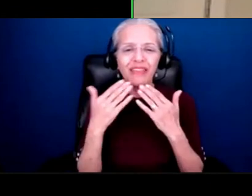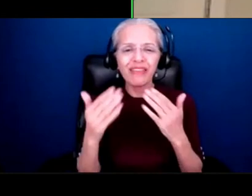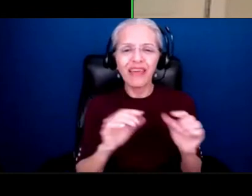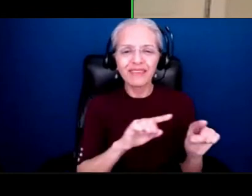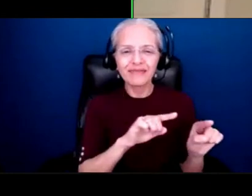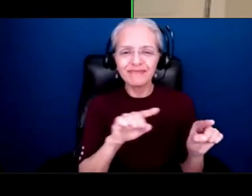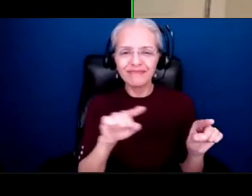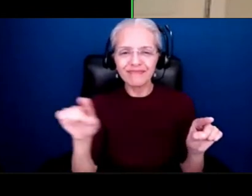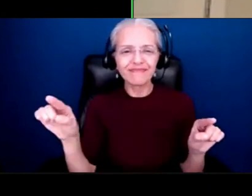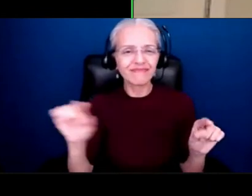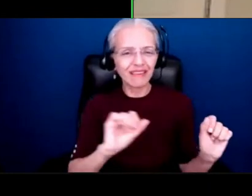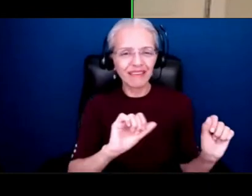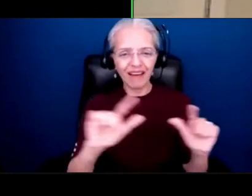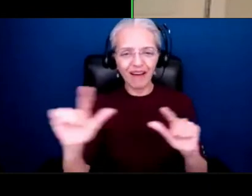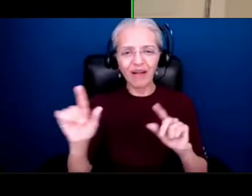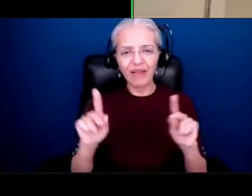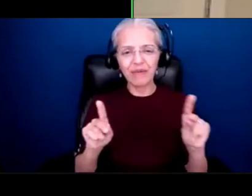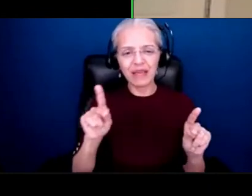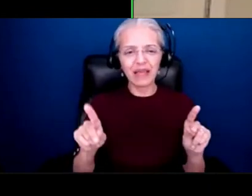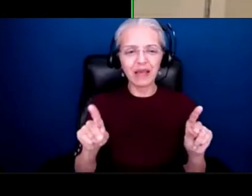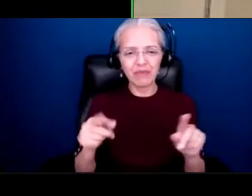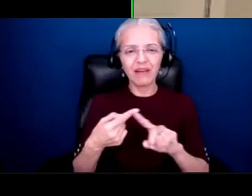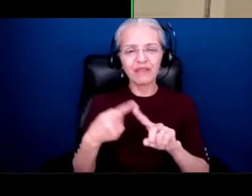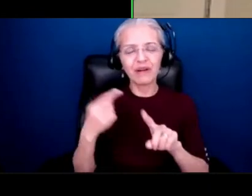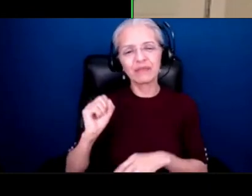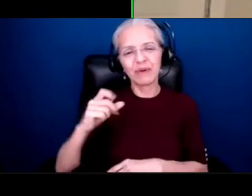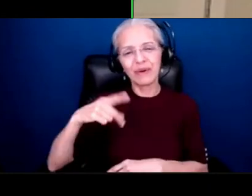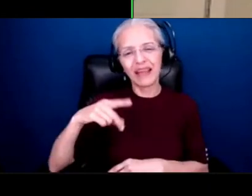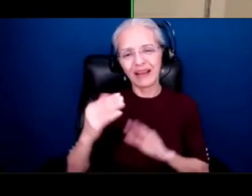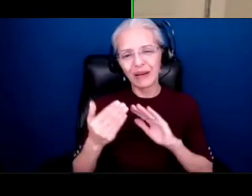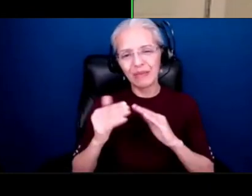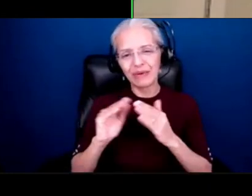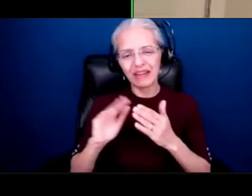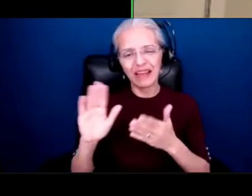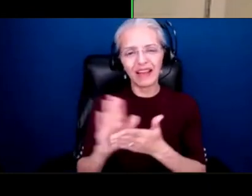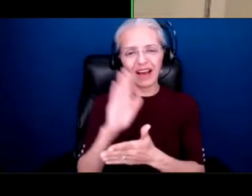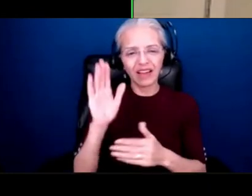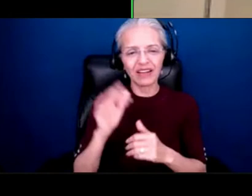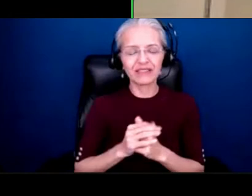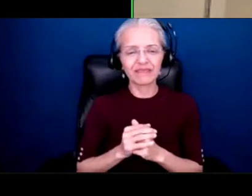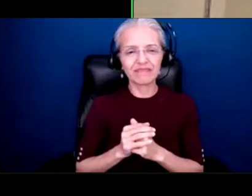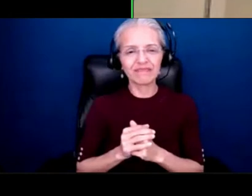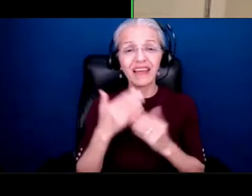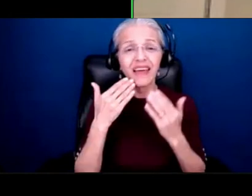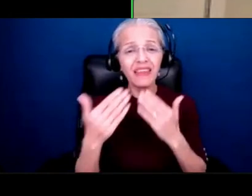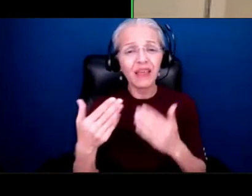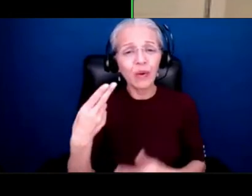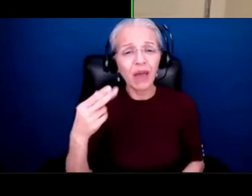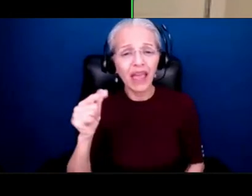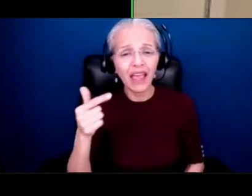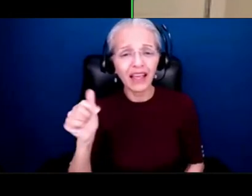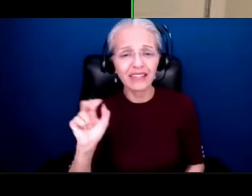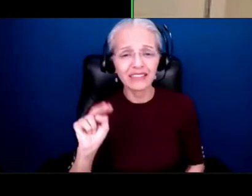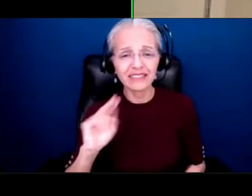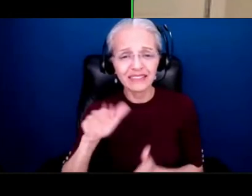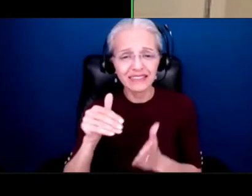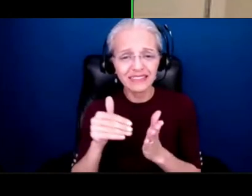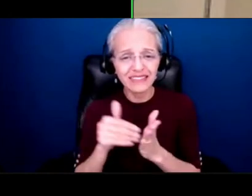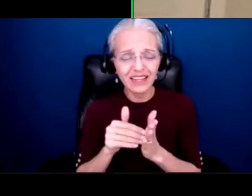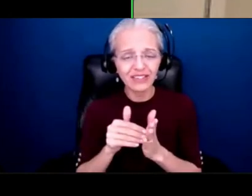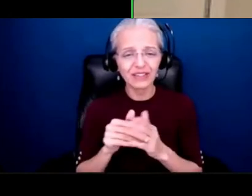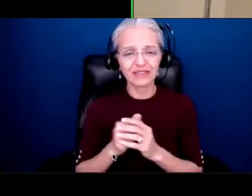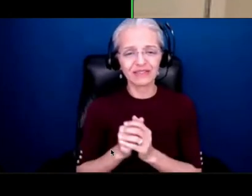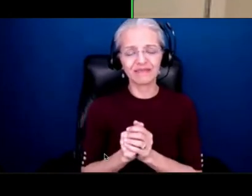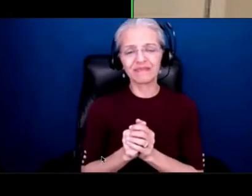at Spokane Community College, to the Hagen Center, everyone that's behind the